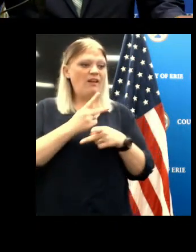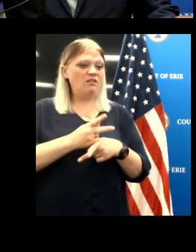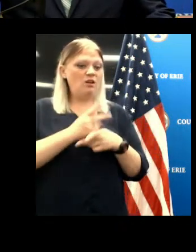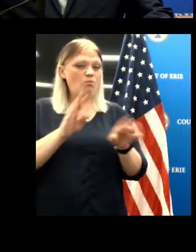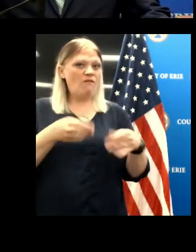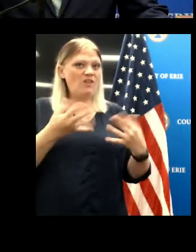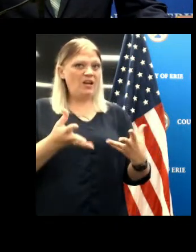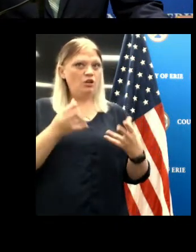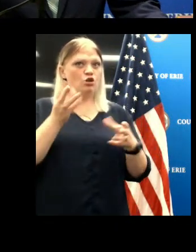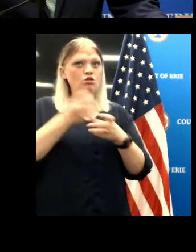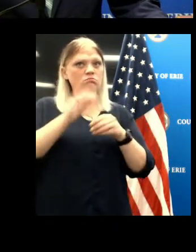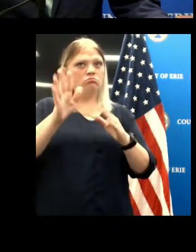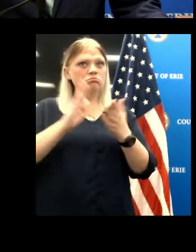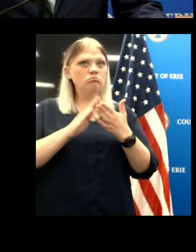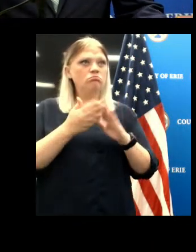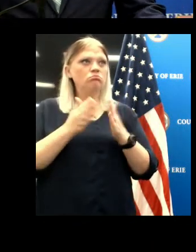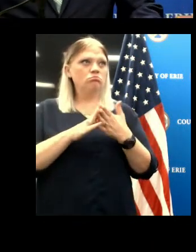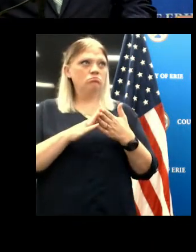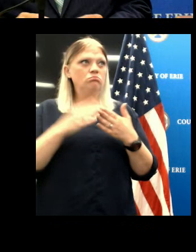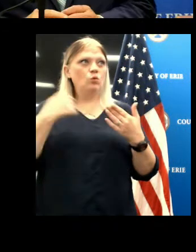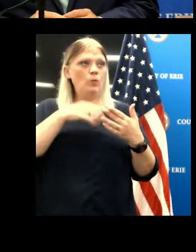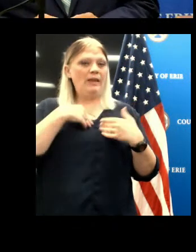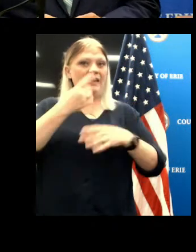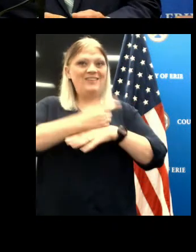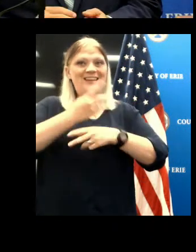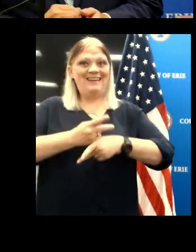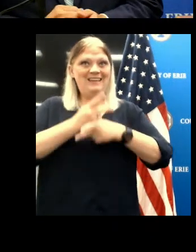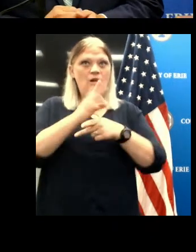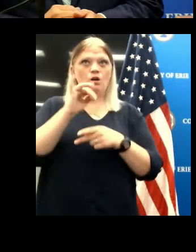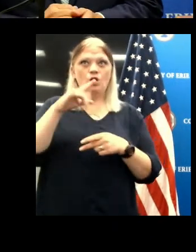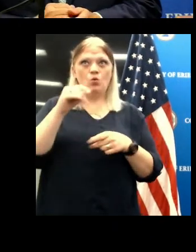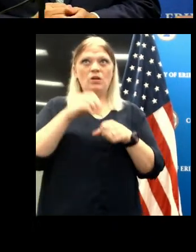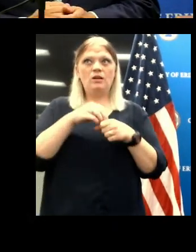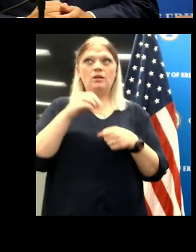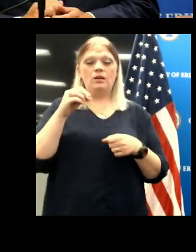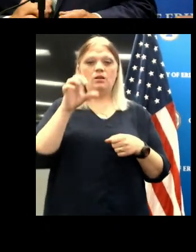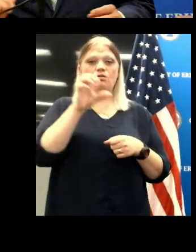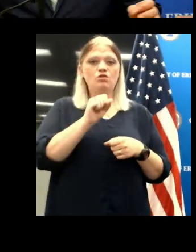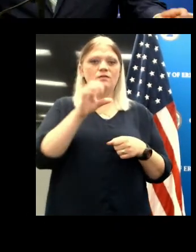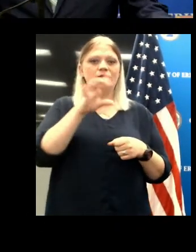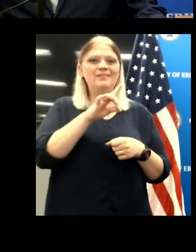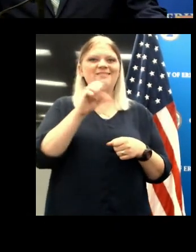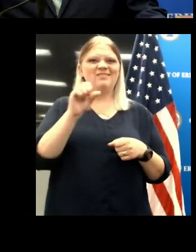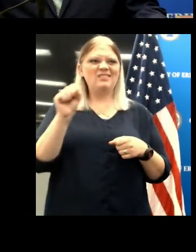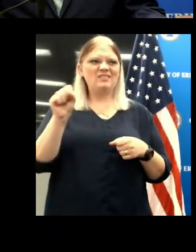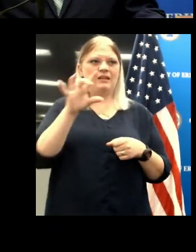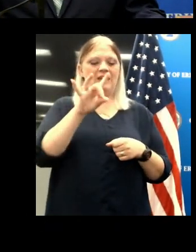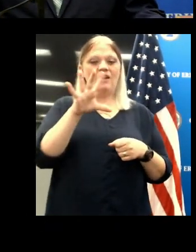exist, including in their community. So we have a daycare unit in the Erie County Department of Social Services at